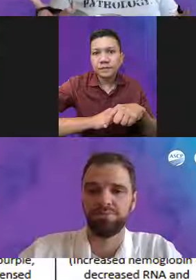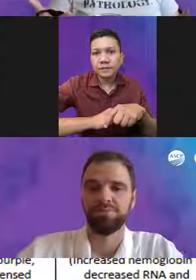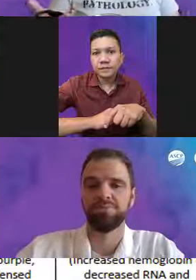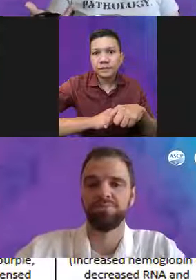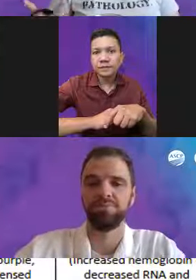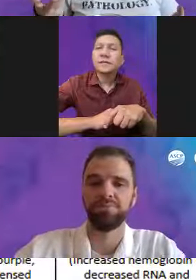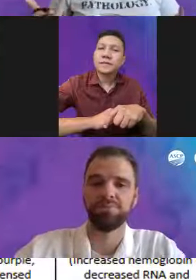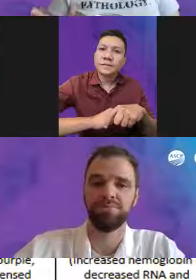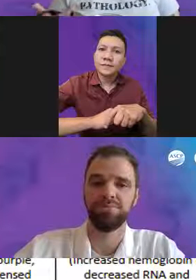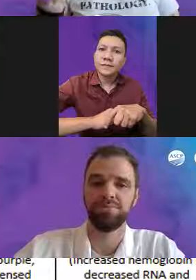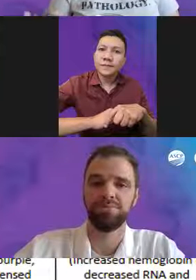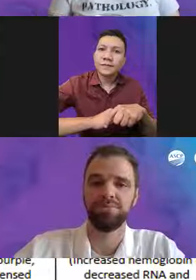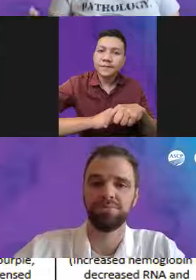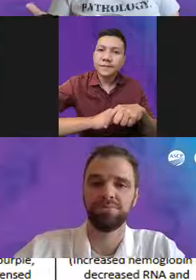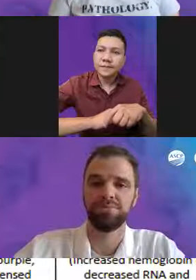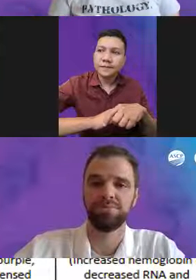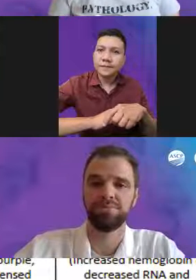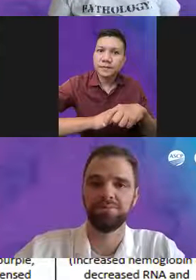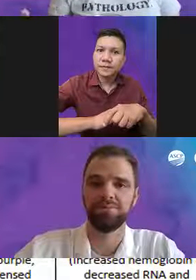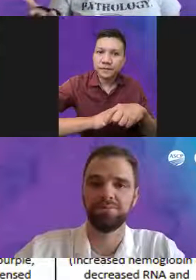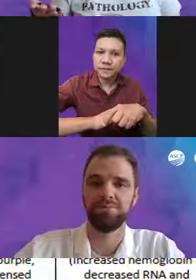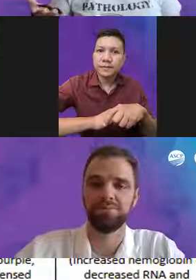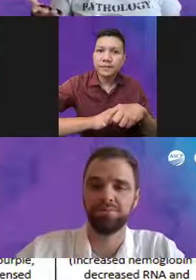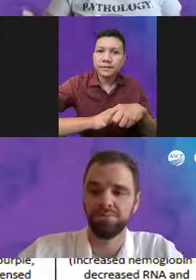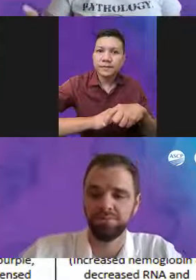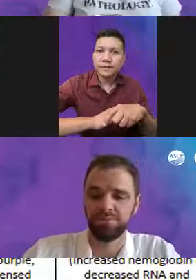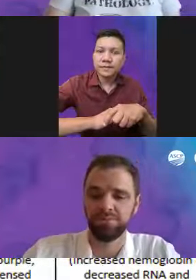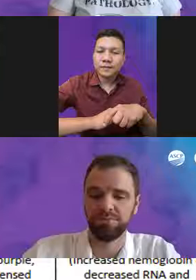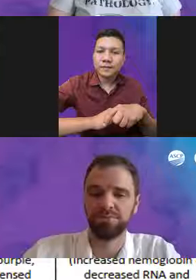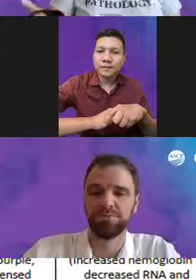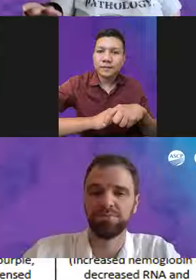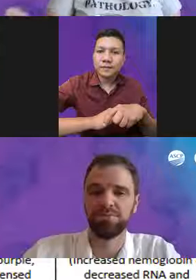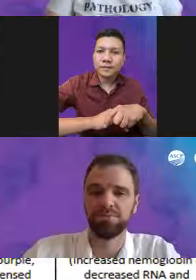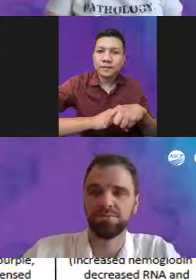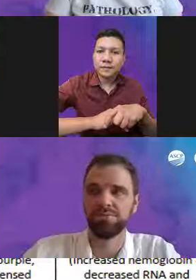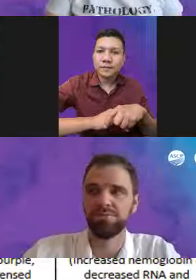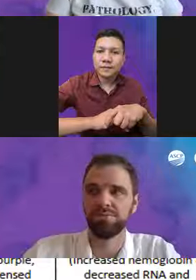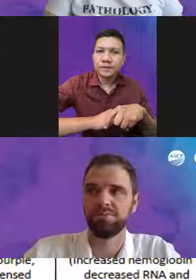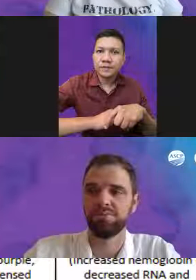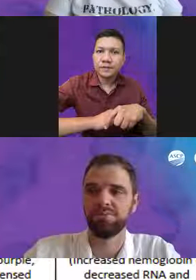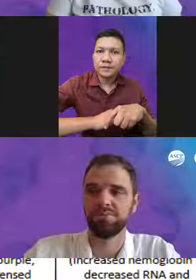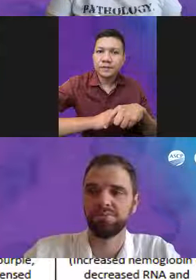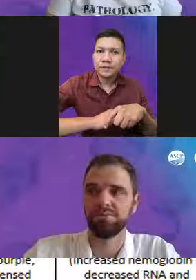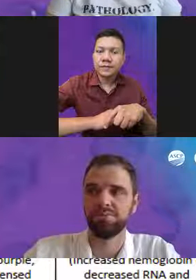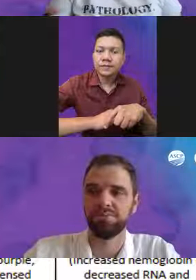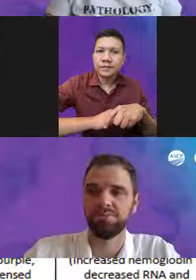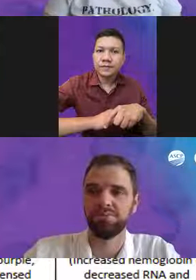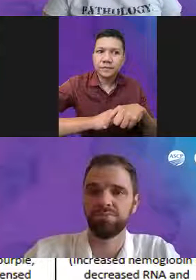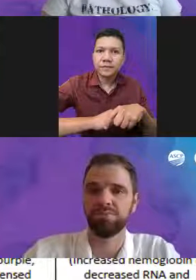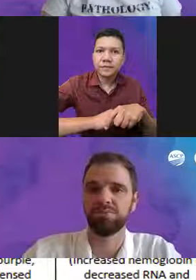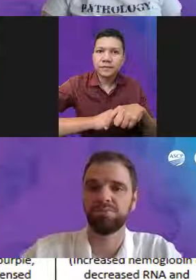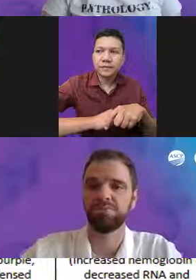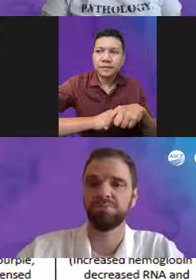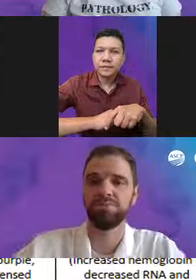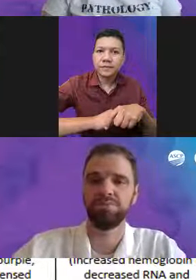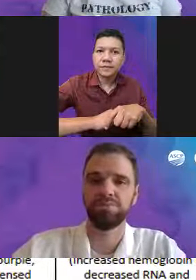red, as Carlo was saying, because of the red blood cells. And they're red because of hemoglobin. So when we go through this